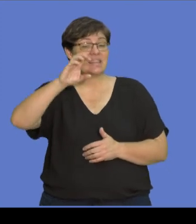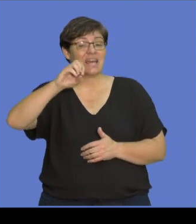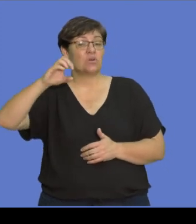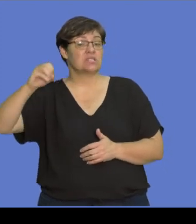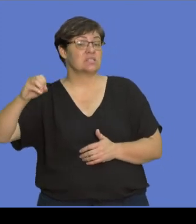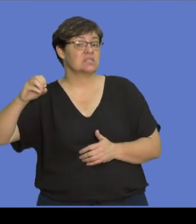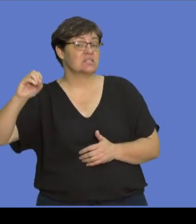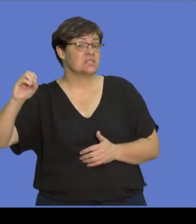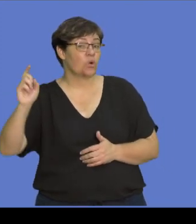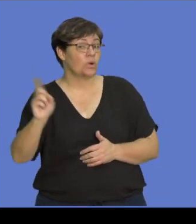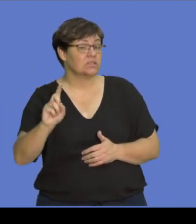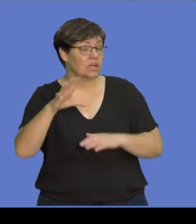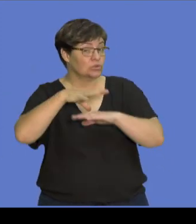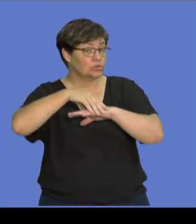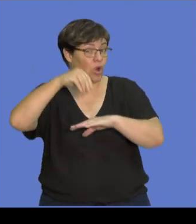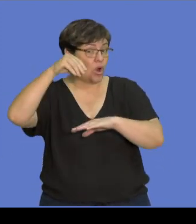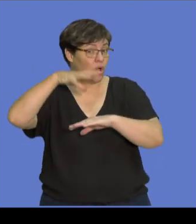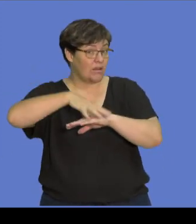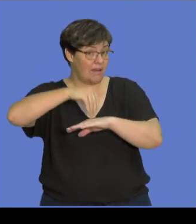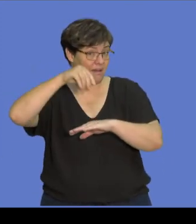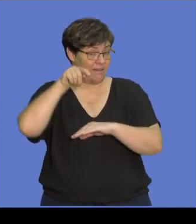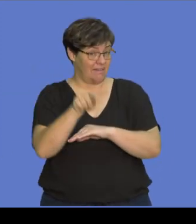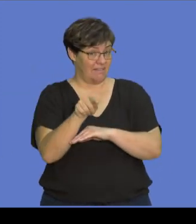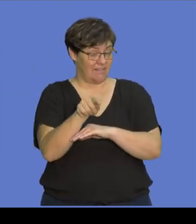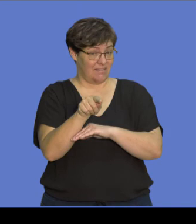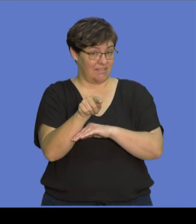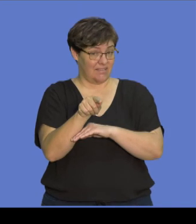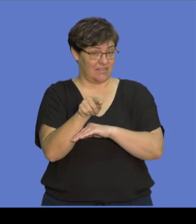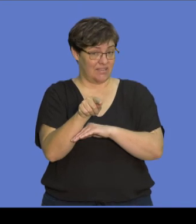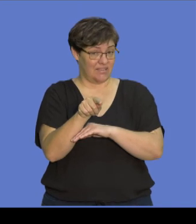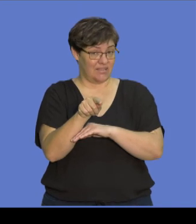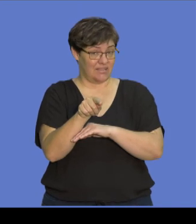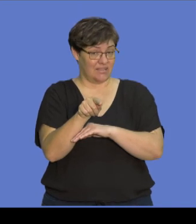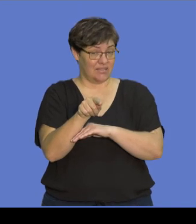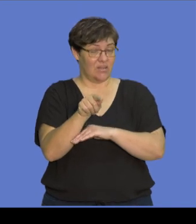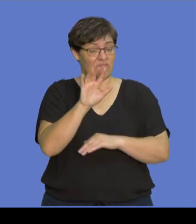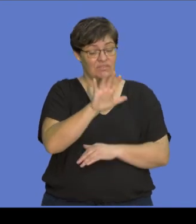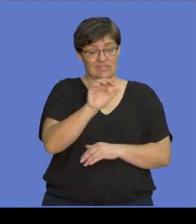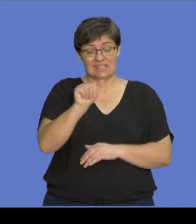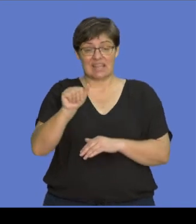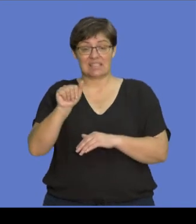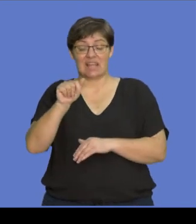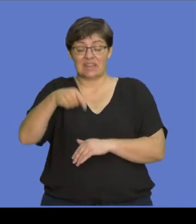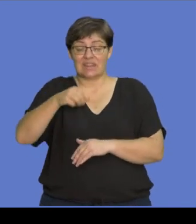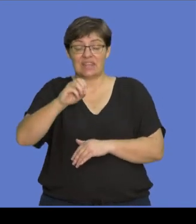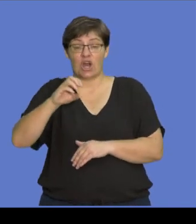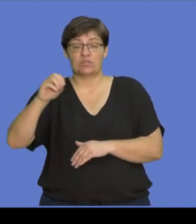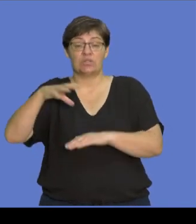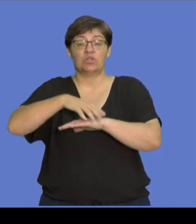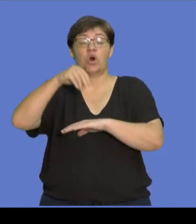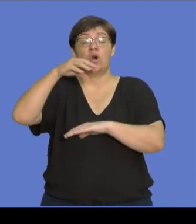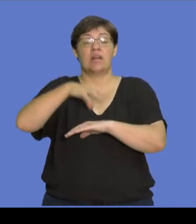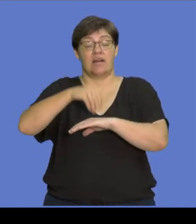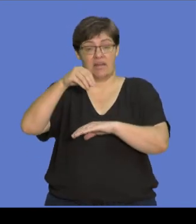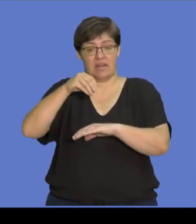56,000 what? Can you see? There's a dollar sign in front of the 56,000,